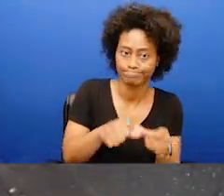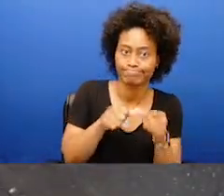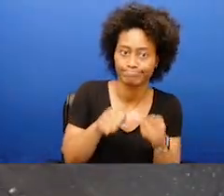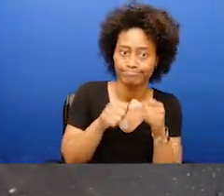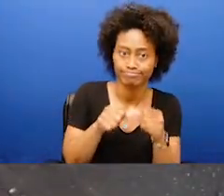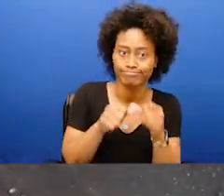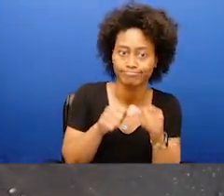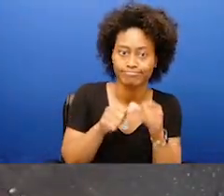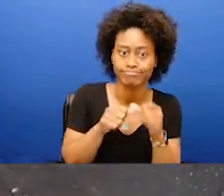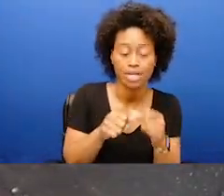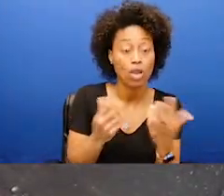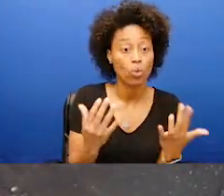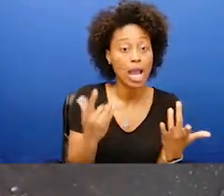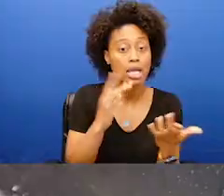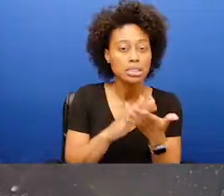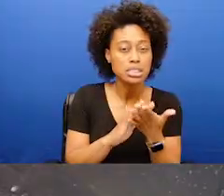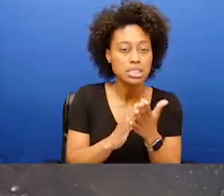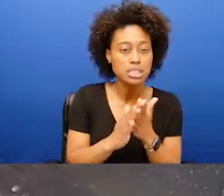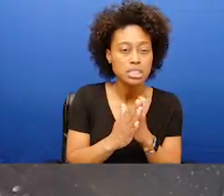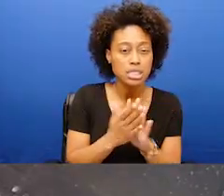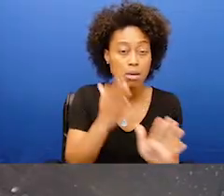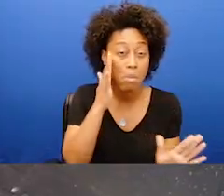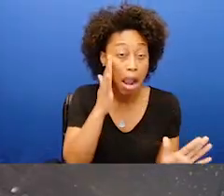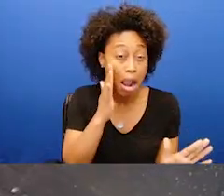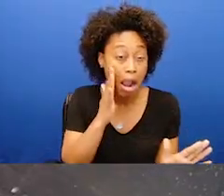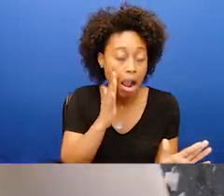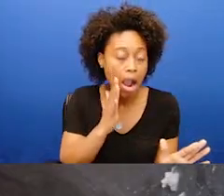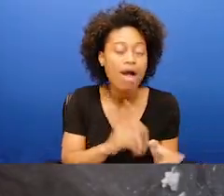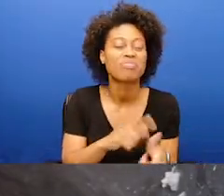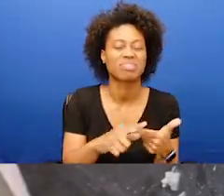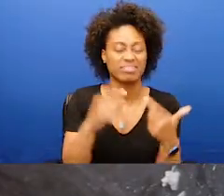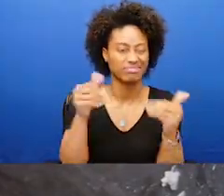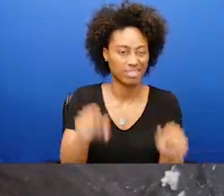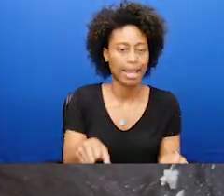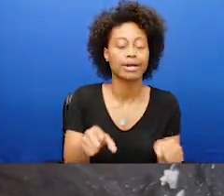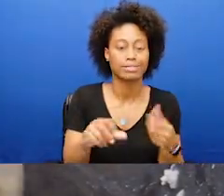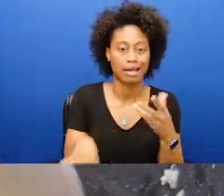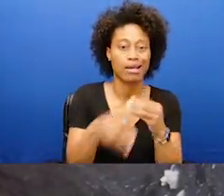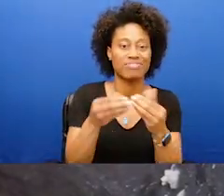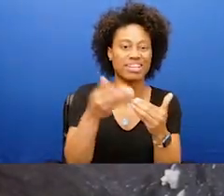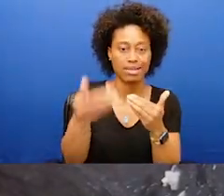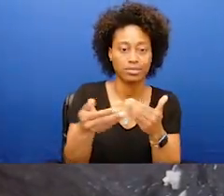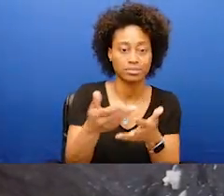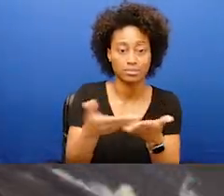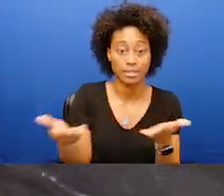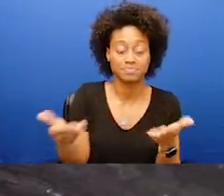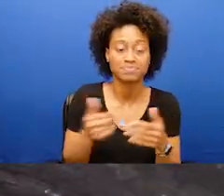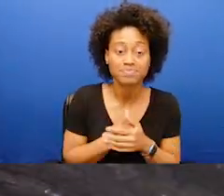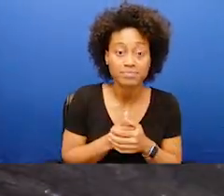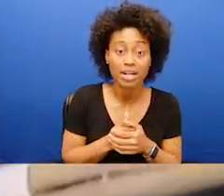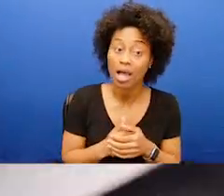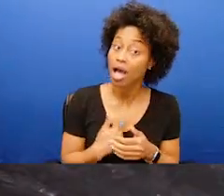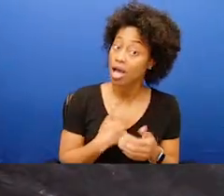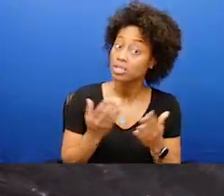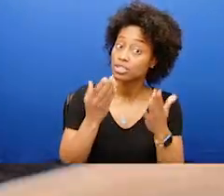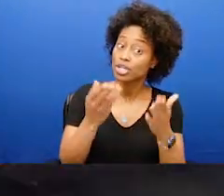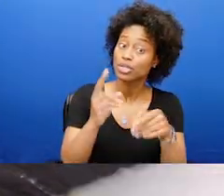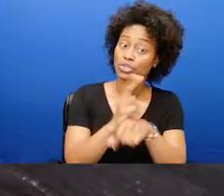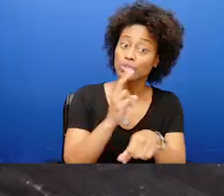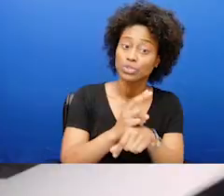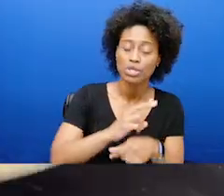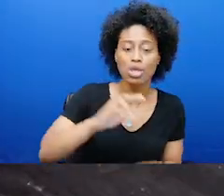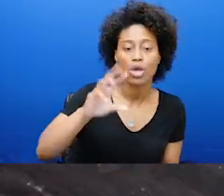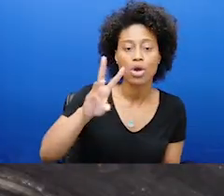this and wait until it browns up, and that's when you'll be ready to move on to the next step. I do